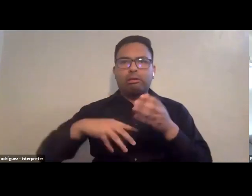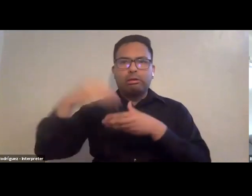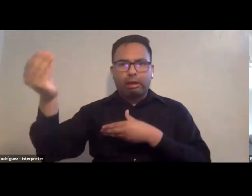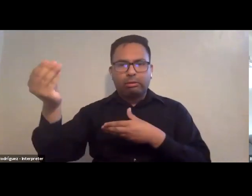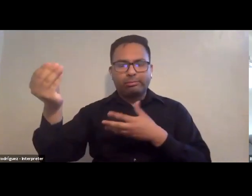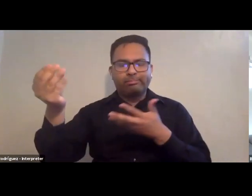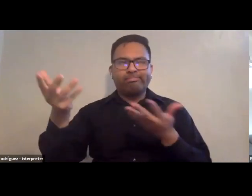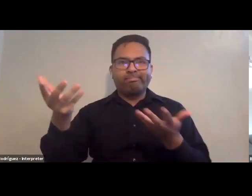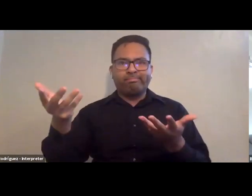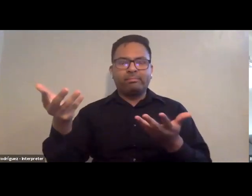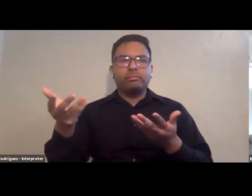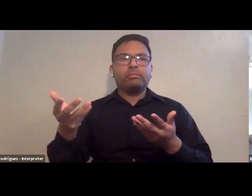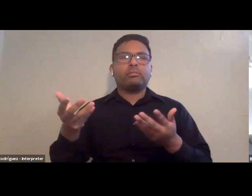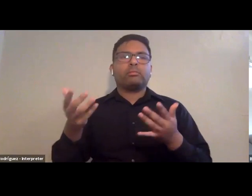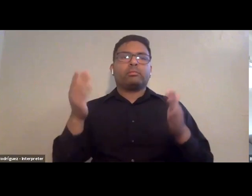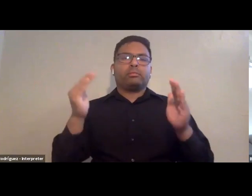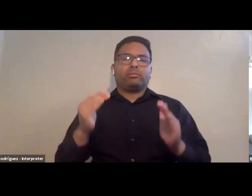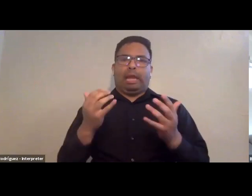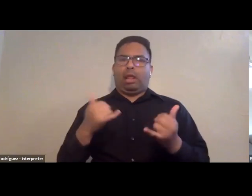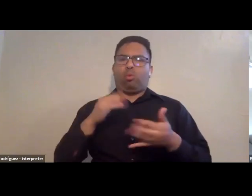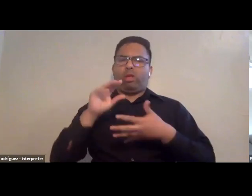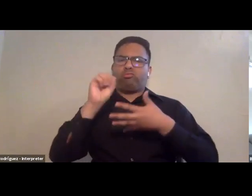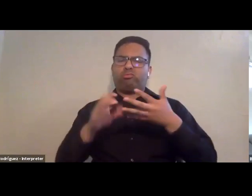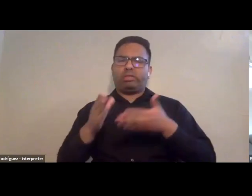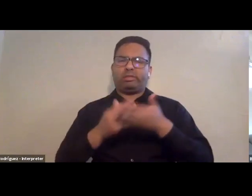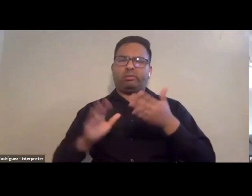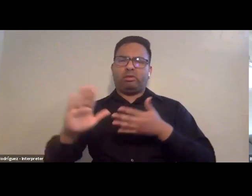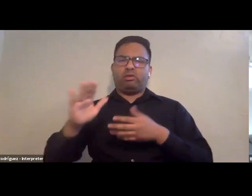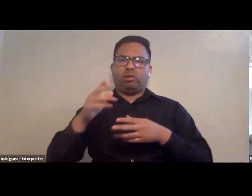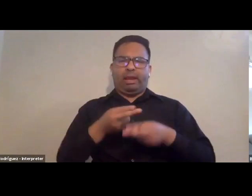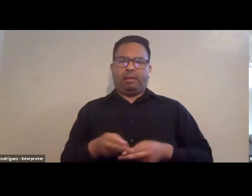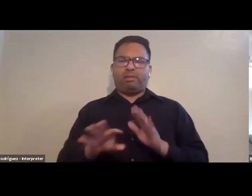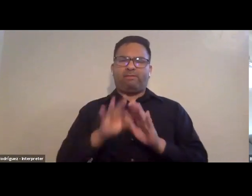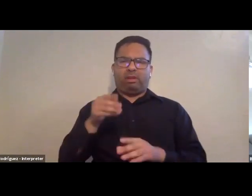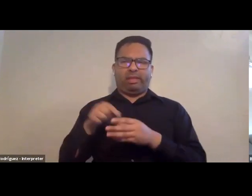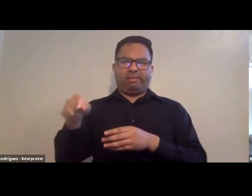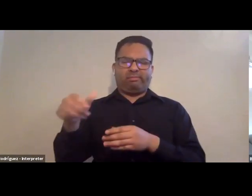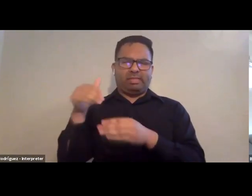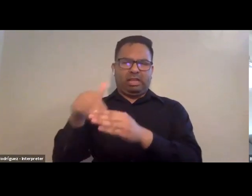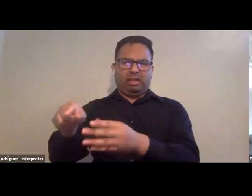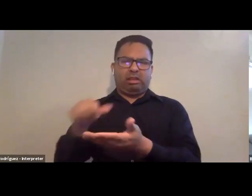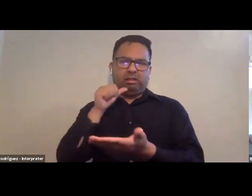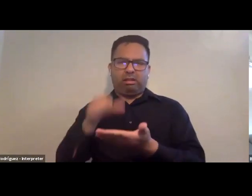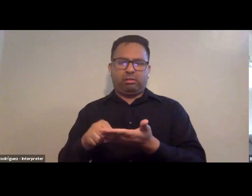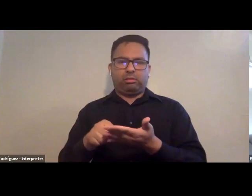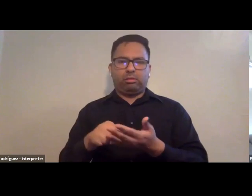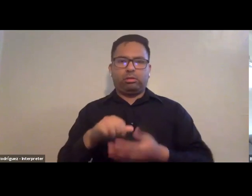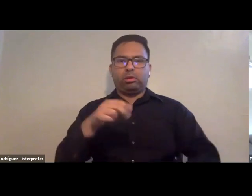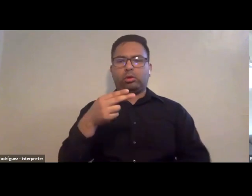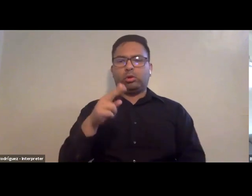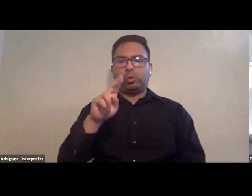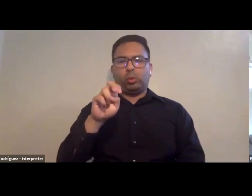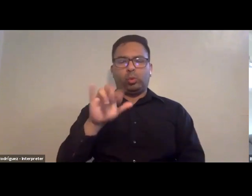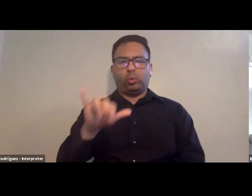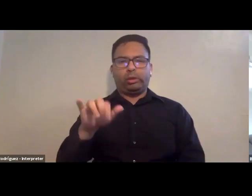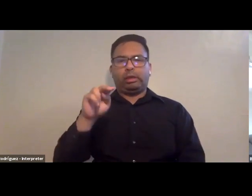Let me speak some of their names found in the correspondence. Huey Newton,